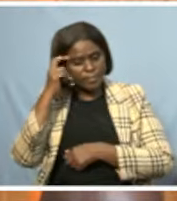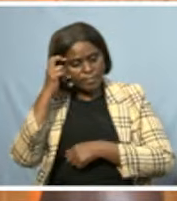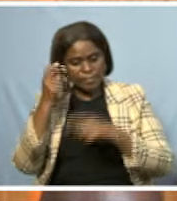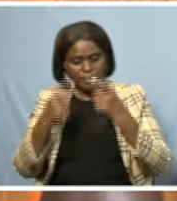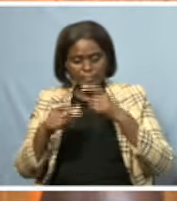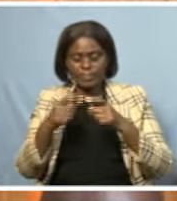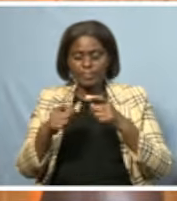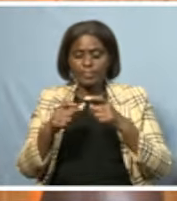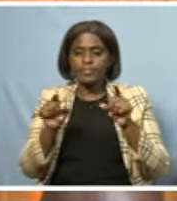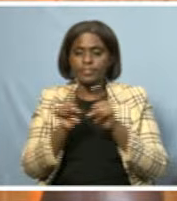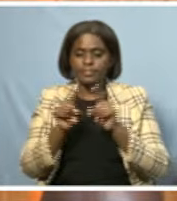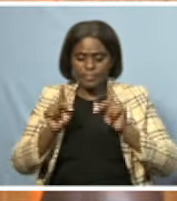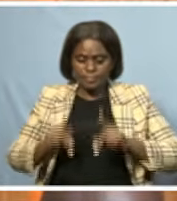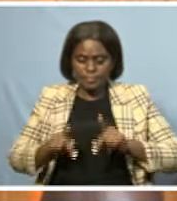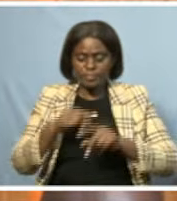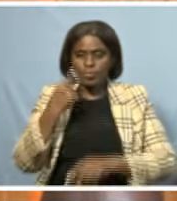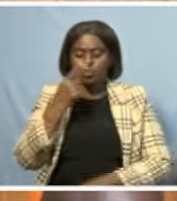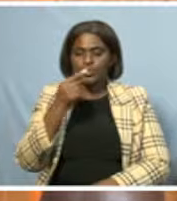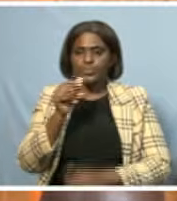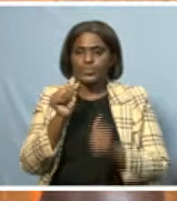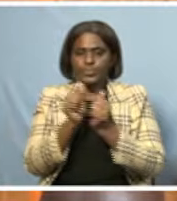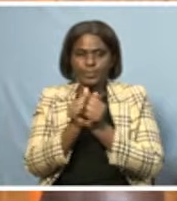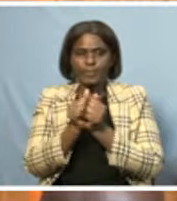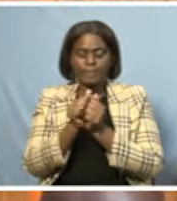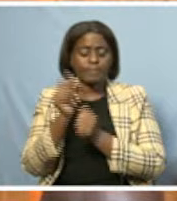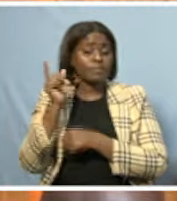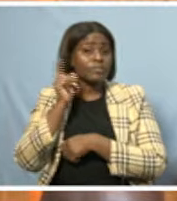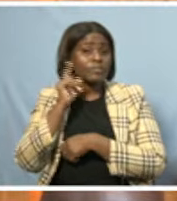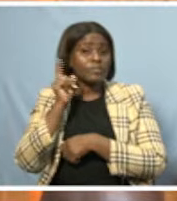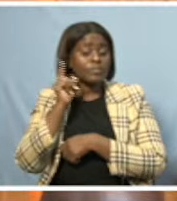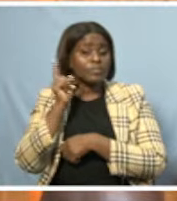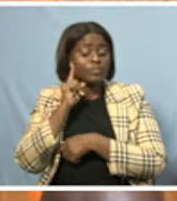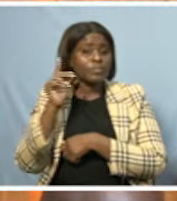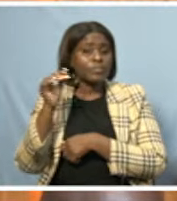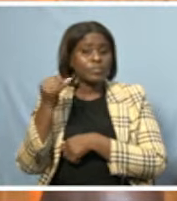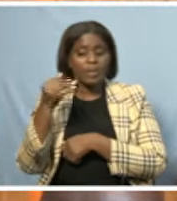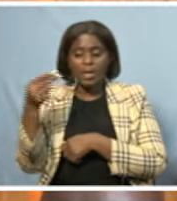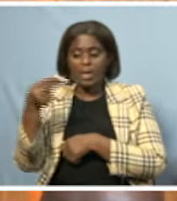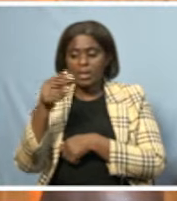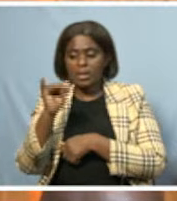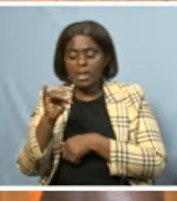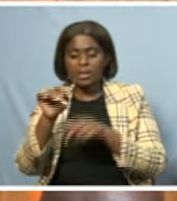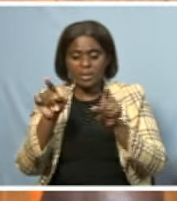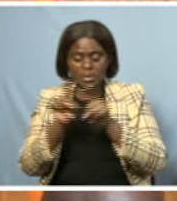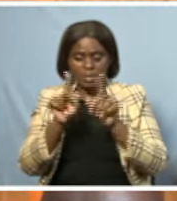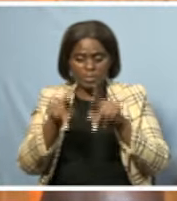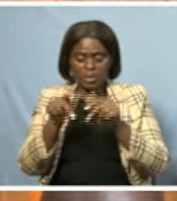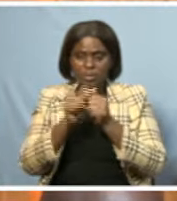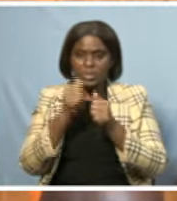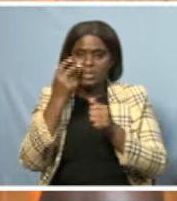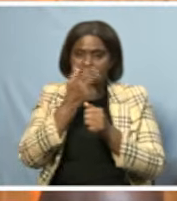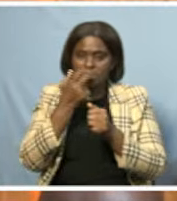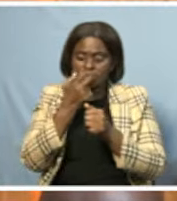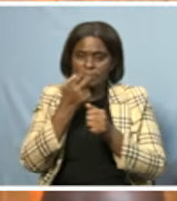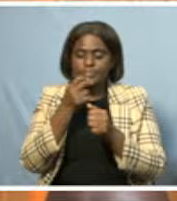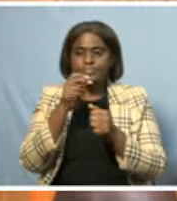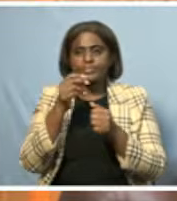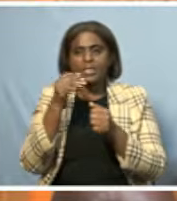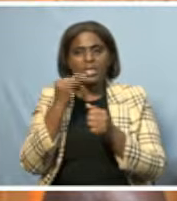disability, and persons with the hearing impairment, persons with speech